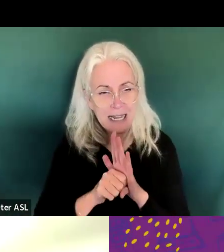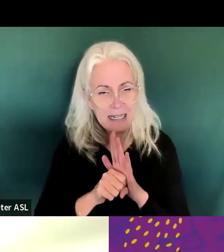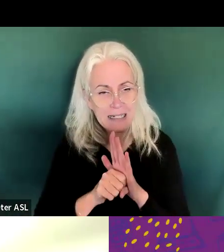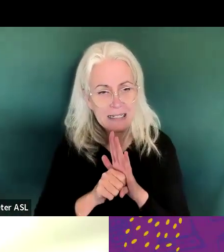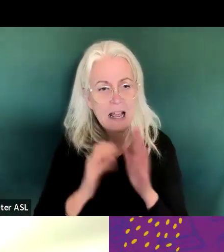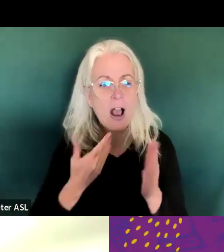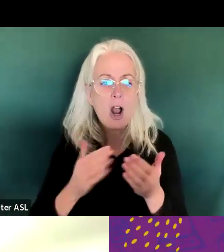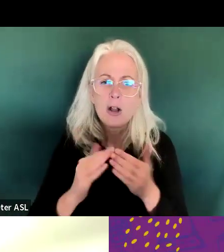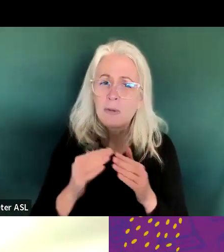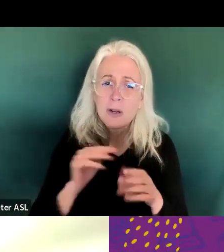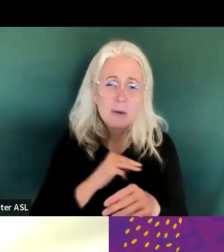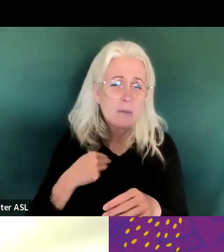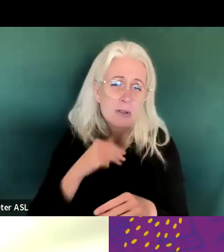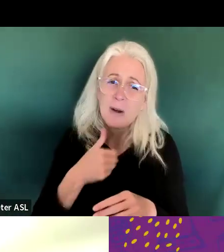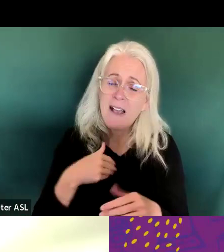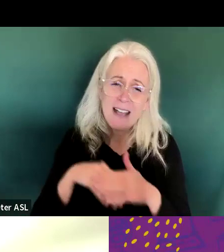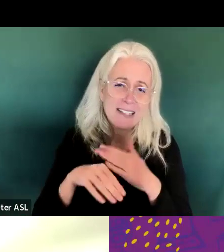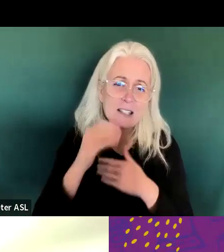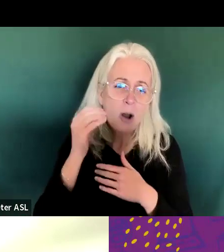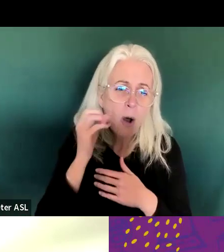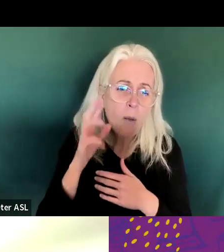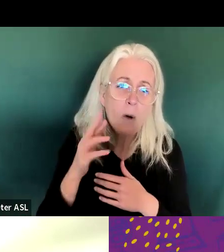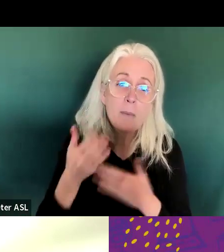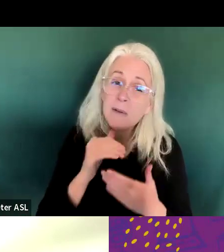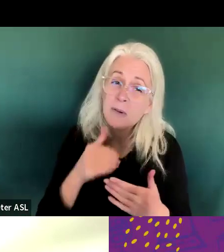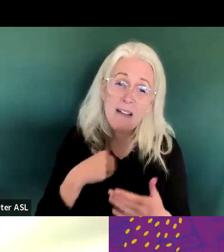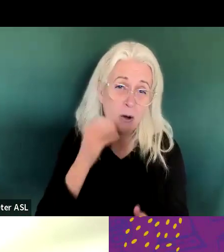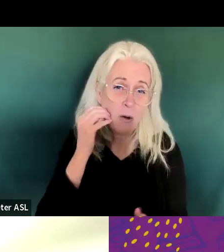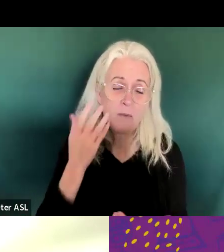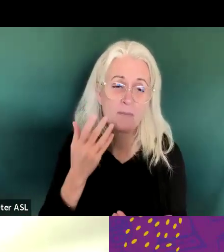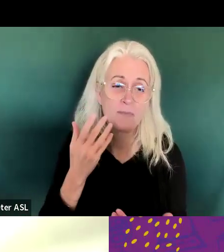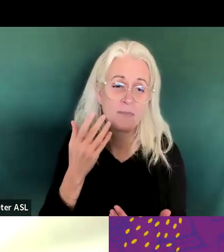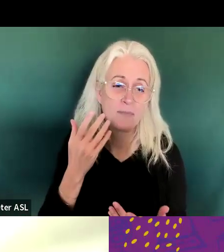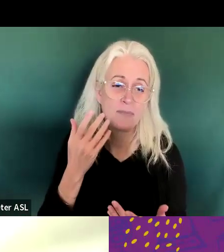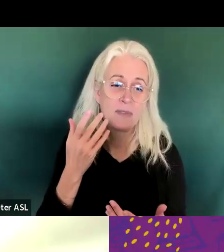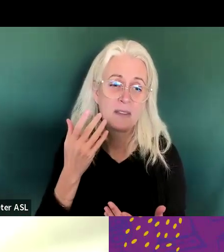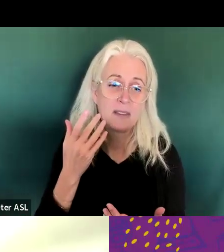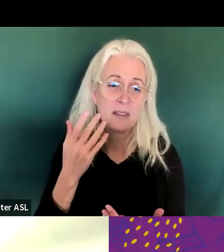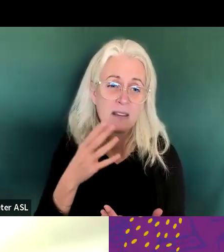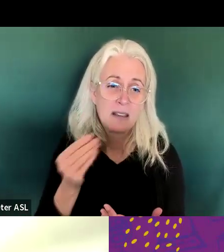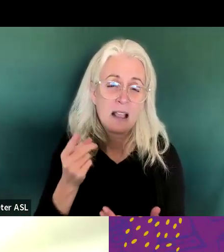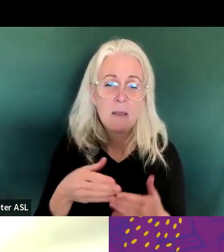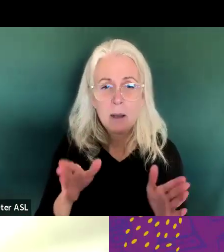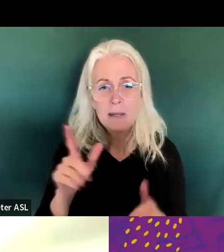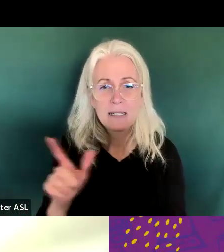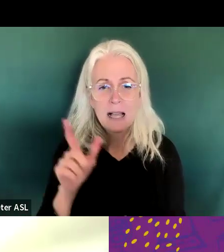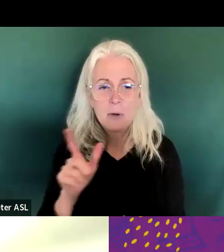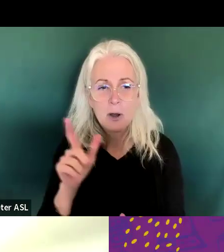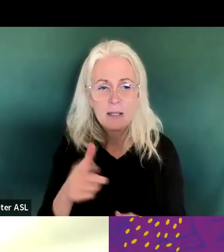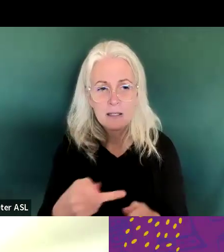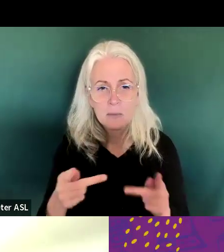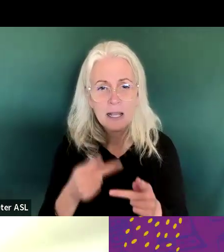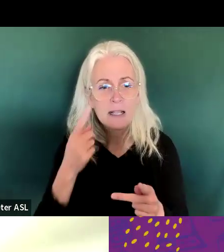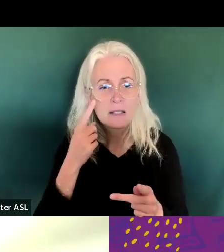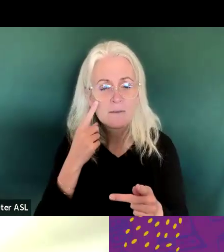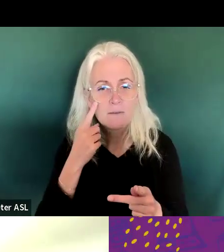our community members who don't have access at home or who are maybe unhoused community members. And the public library is the location